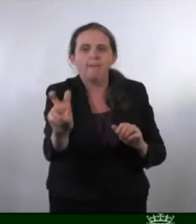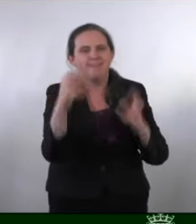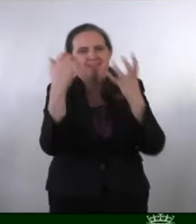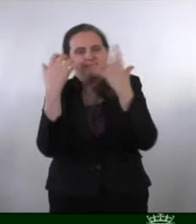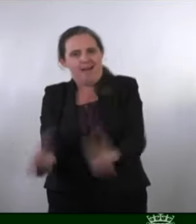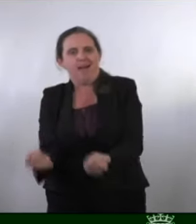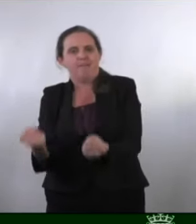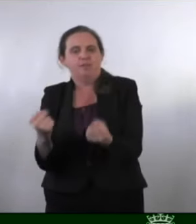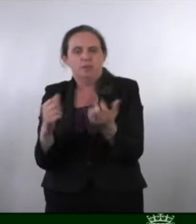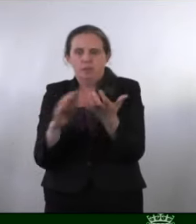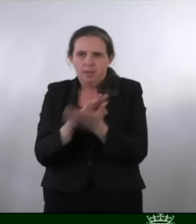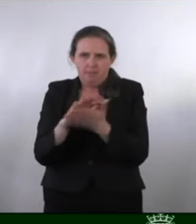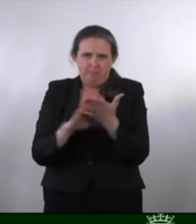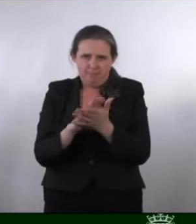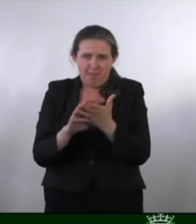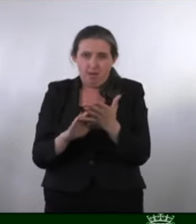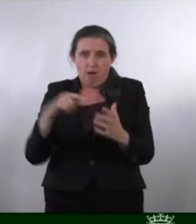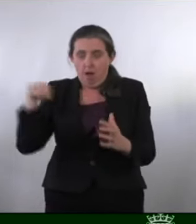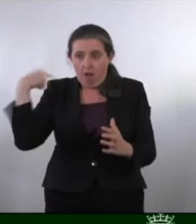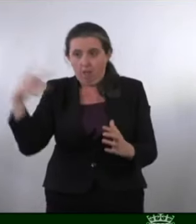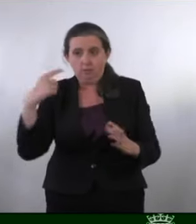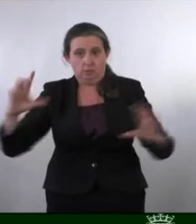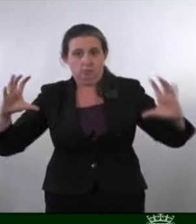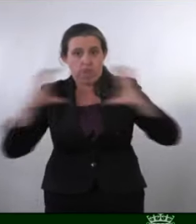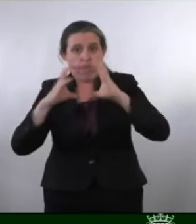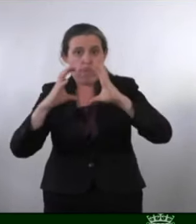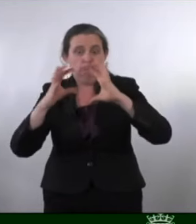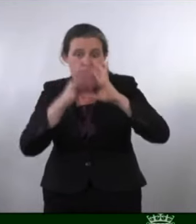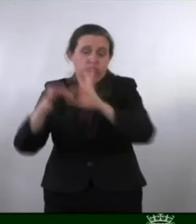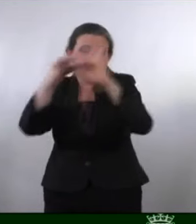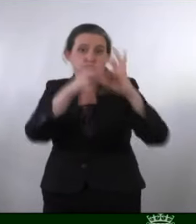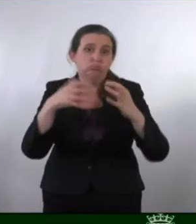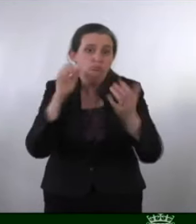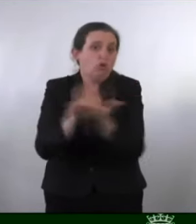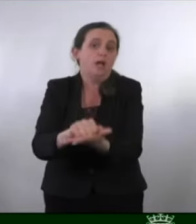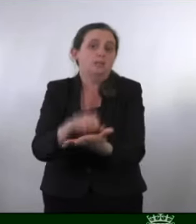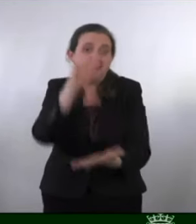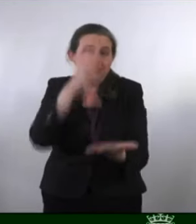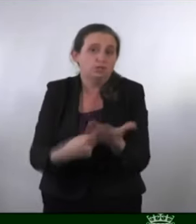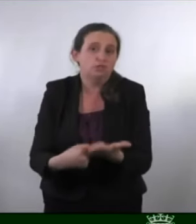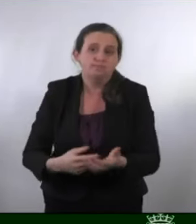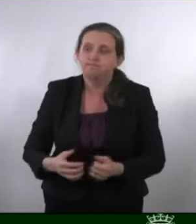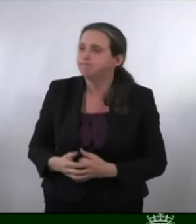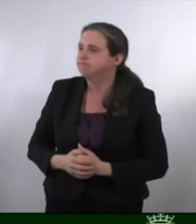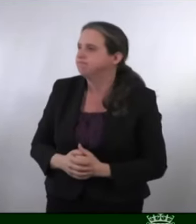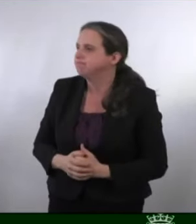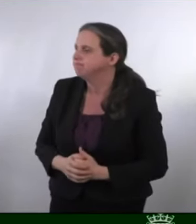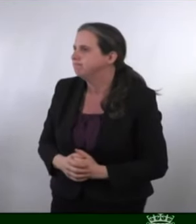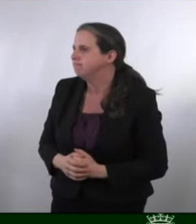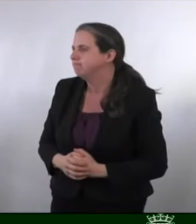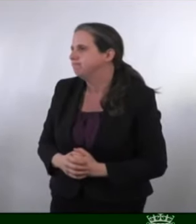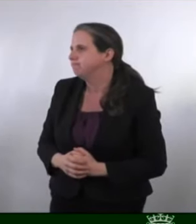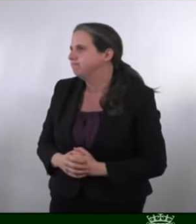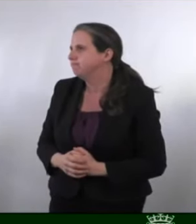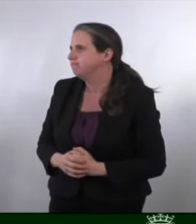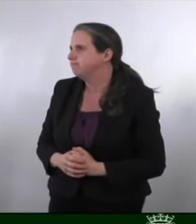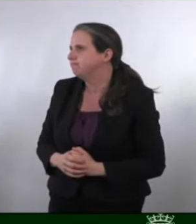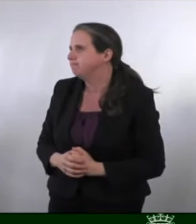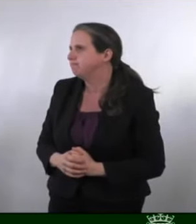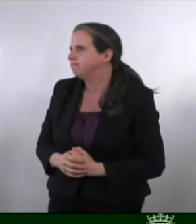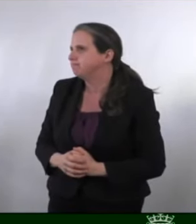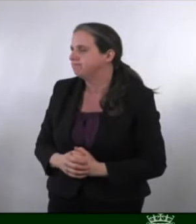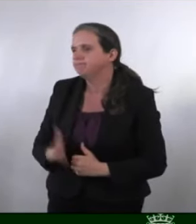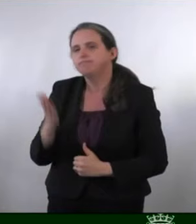difficult to separate one bit of London from another. And to Scotland, to Kirsten Oswald.